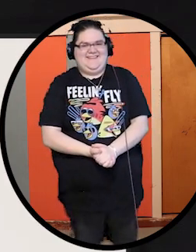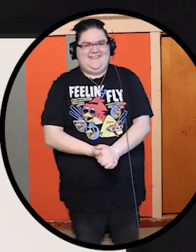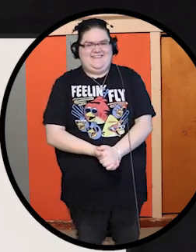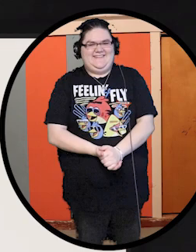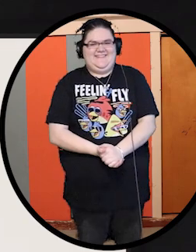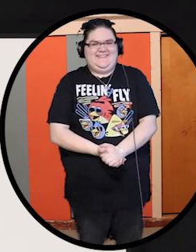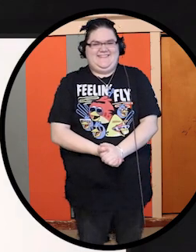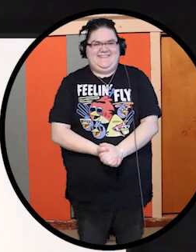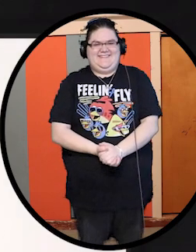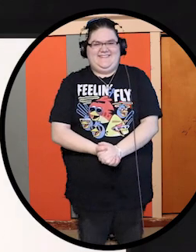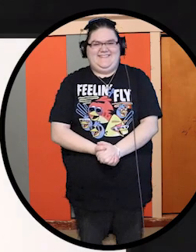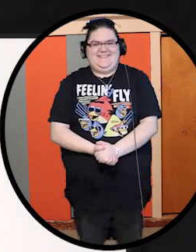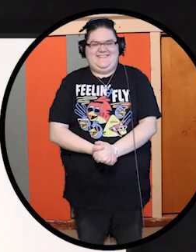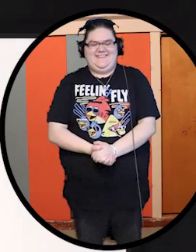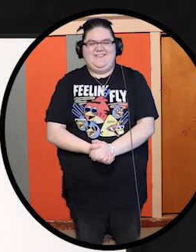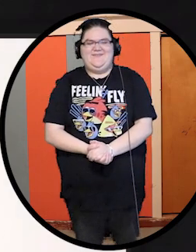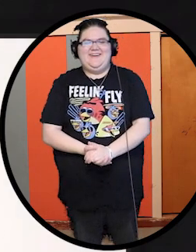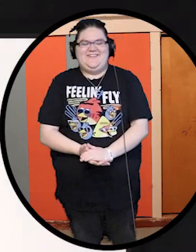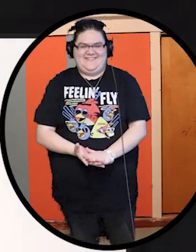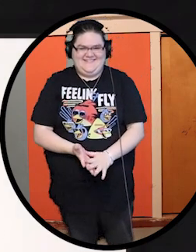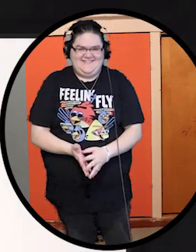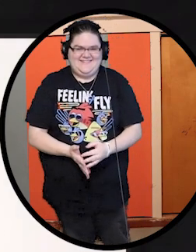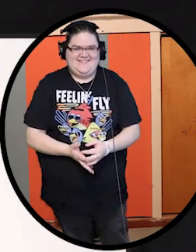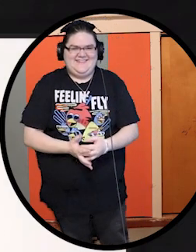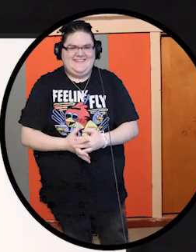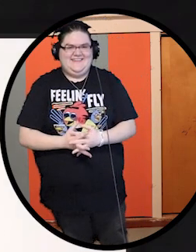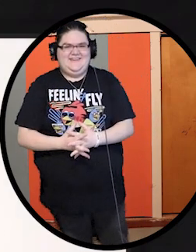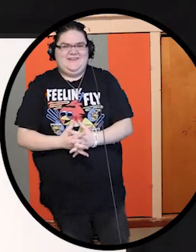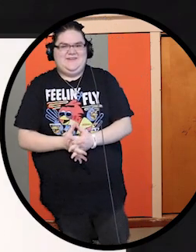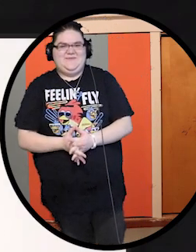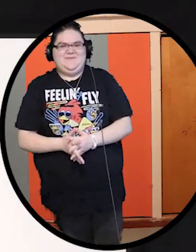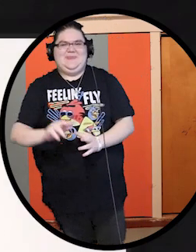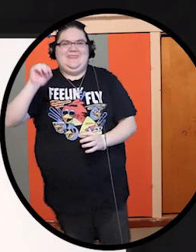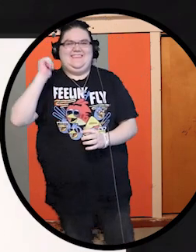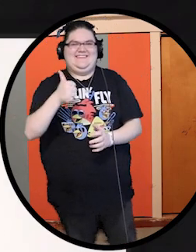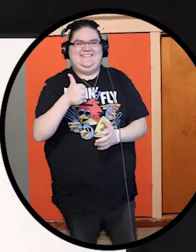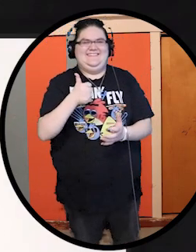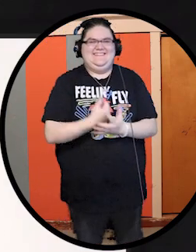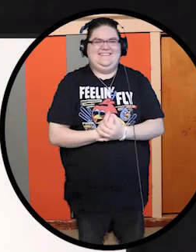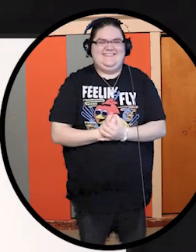She's talking. Is that mic on? Is a mic on?